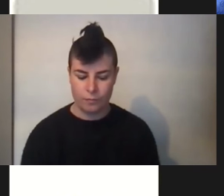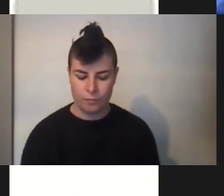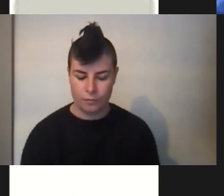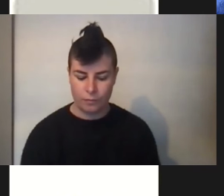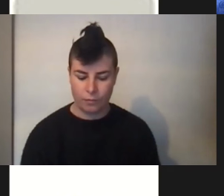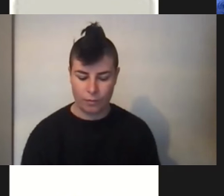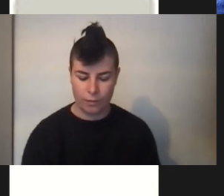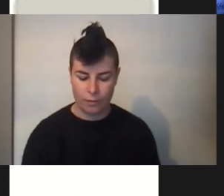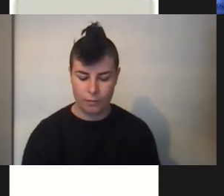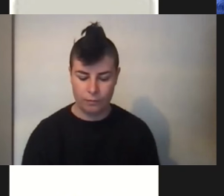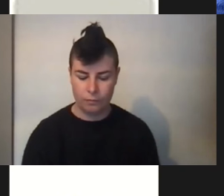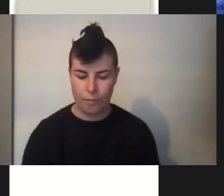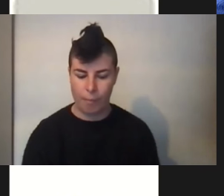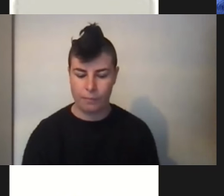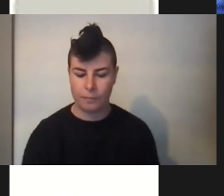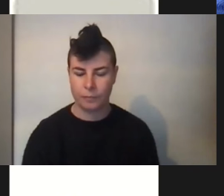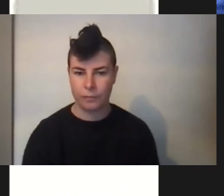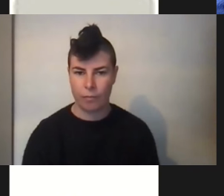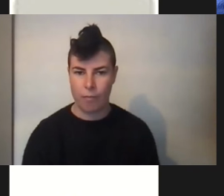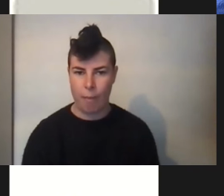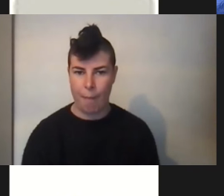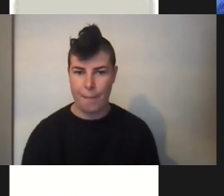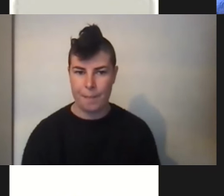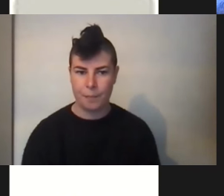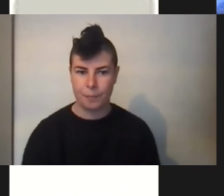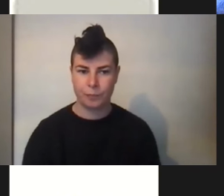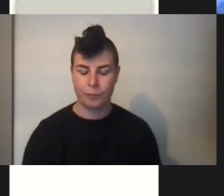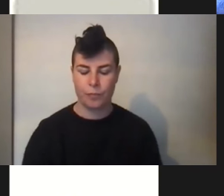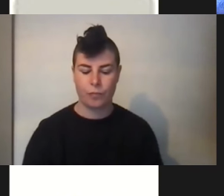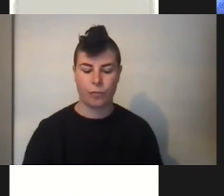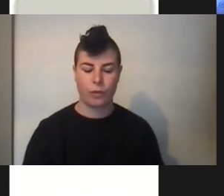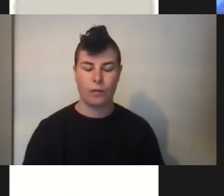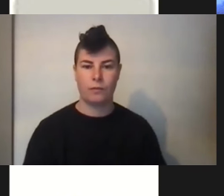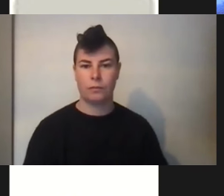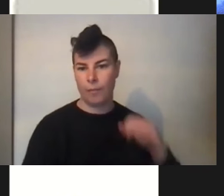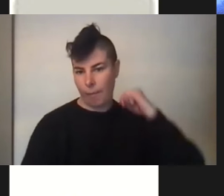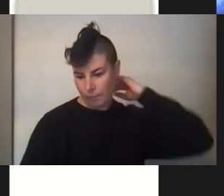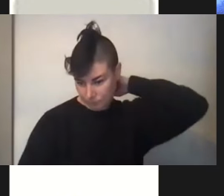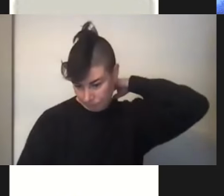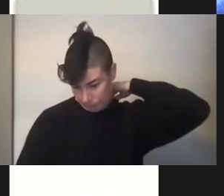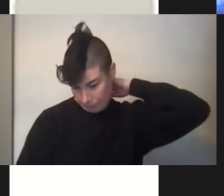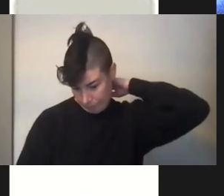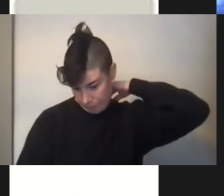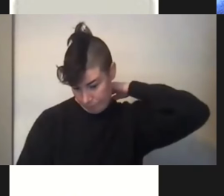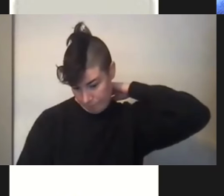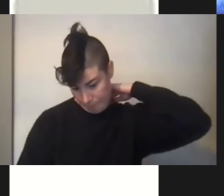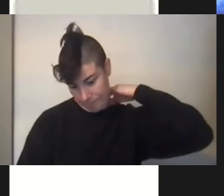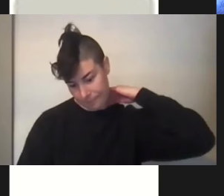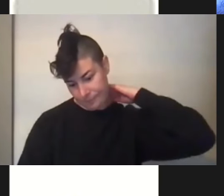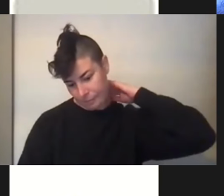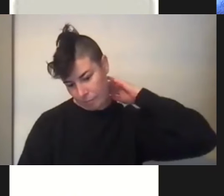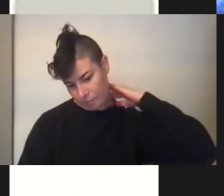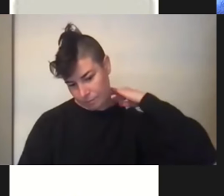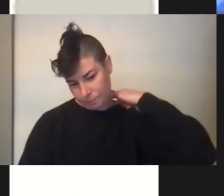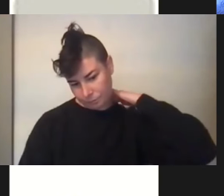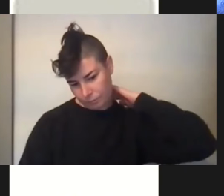start to think about it and look out for them, you're going to see tons and tons of those examples. So have fun with them and try and figure out, well, what kind of